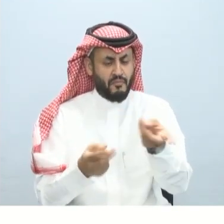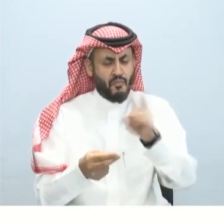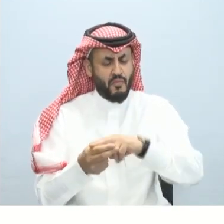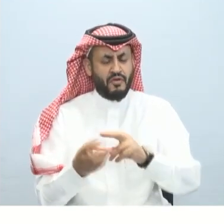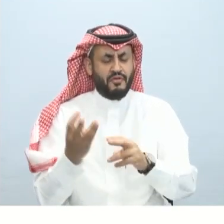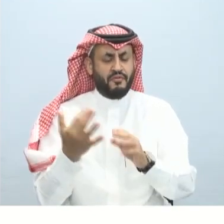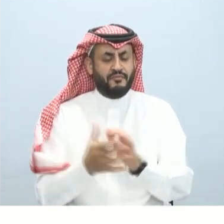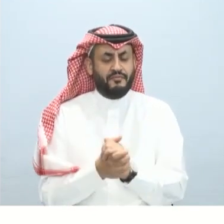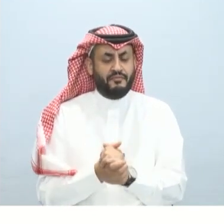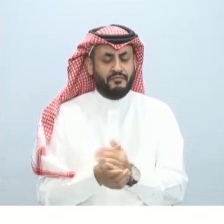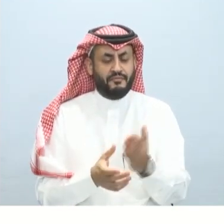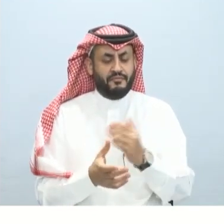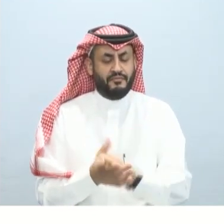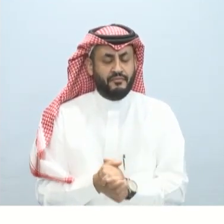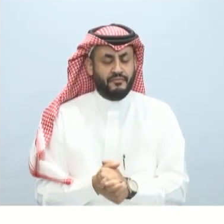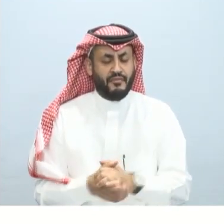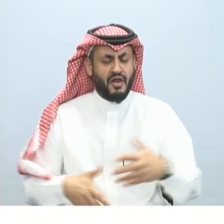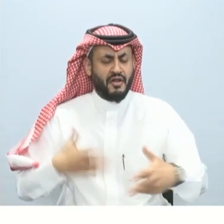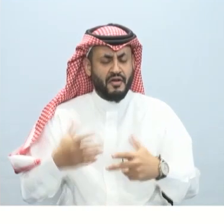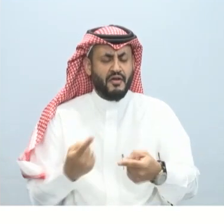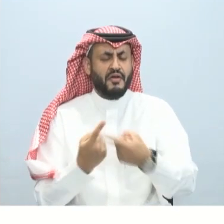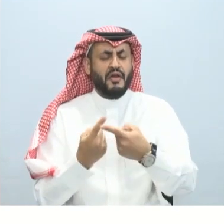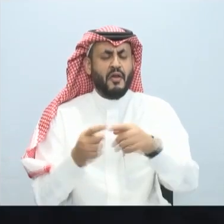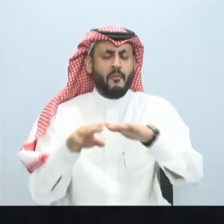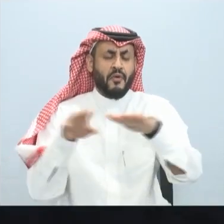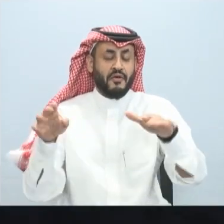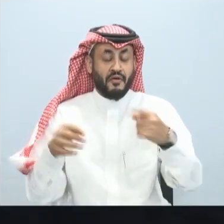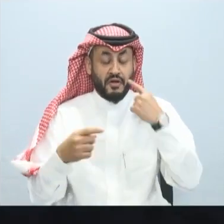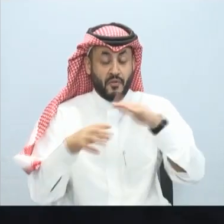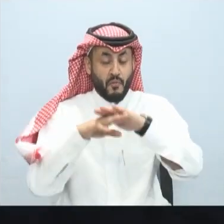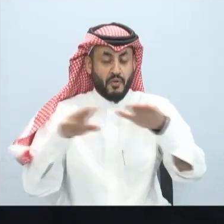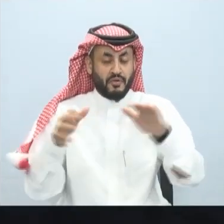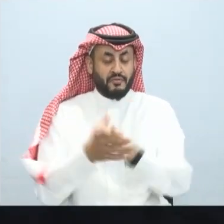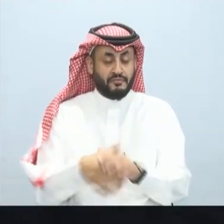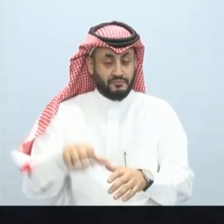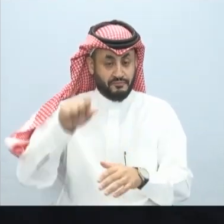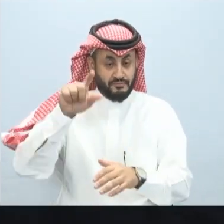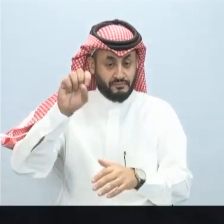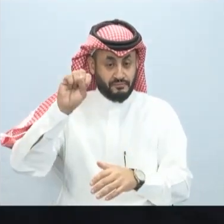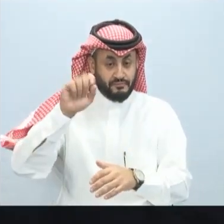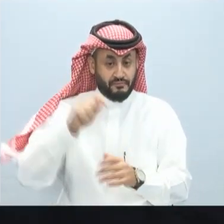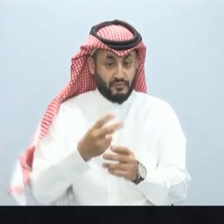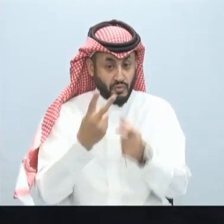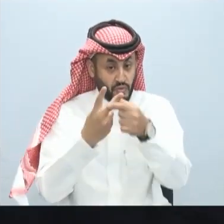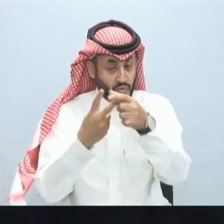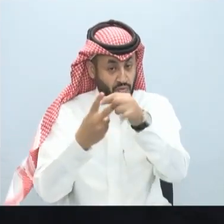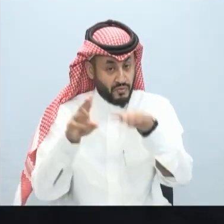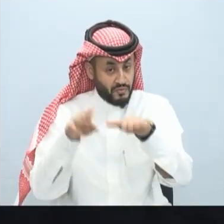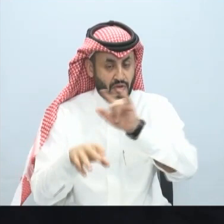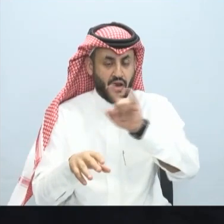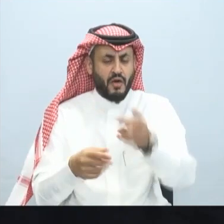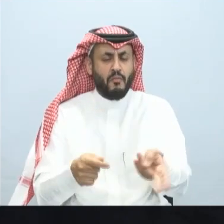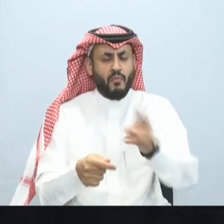Comedies are the funniest type of movies. So you can see that I am comparing not between two, but actually more than